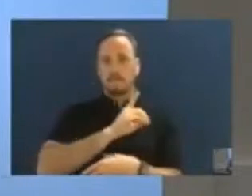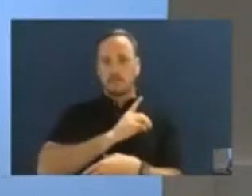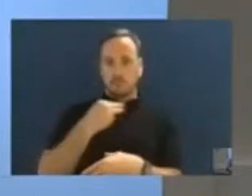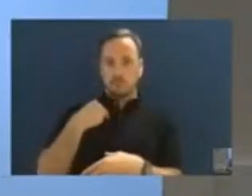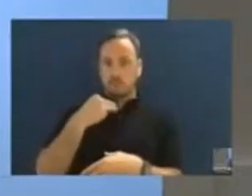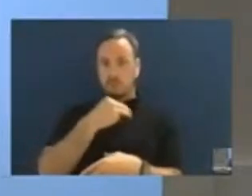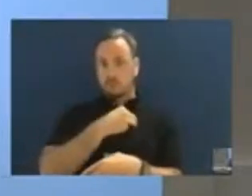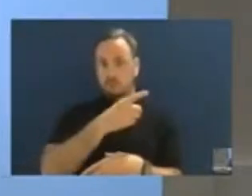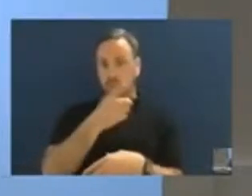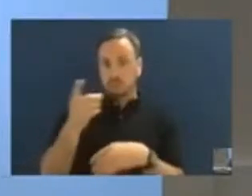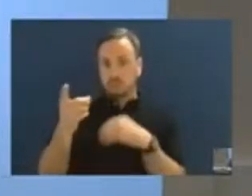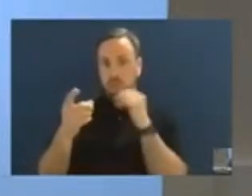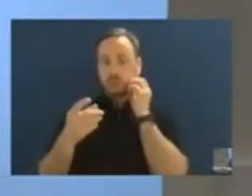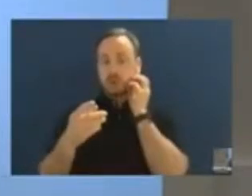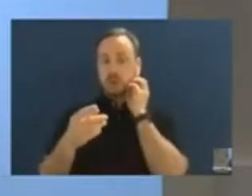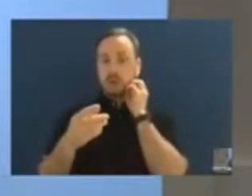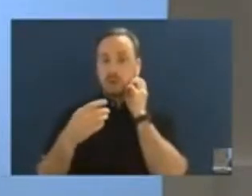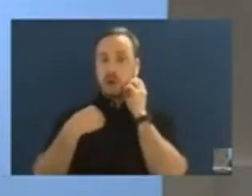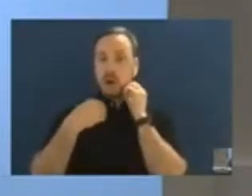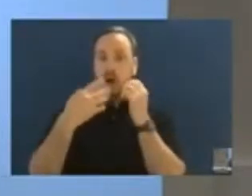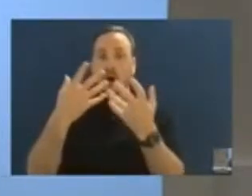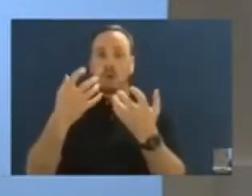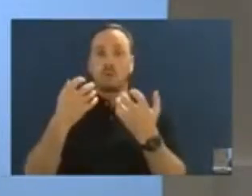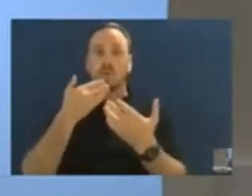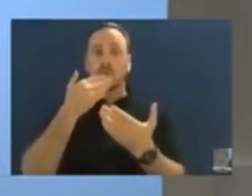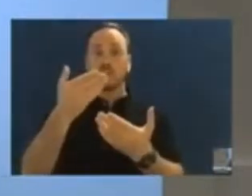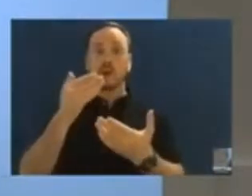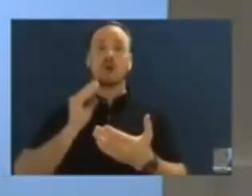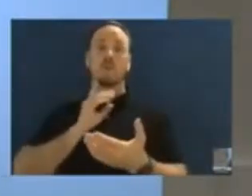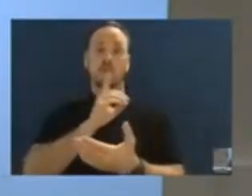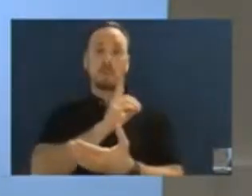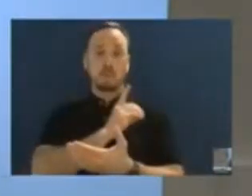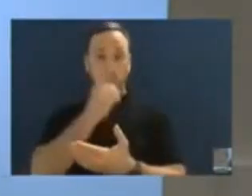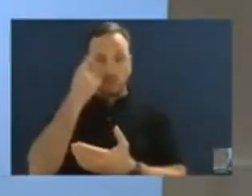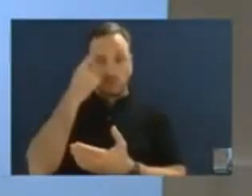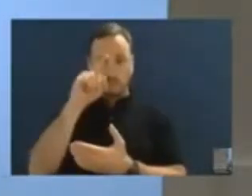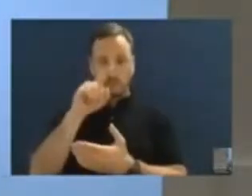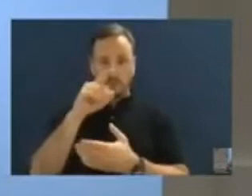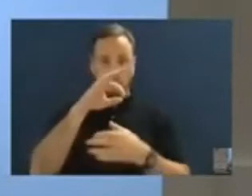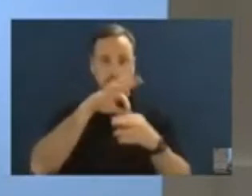thank the board for the 2 votes. The first